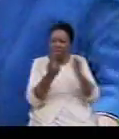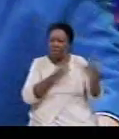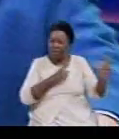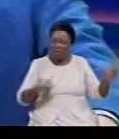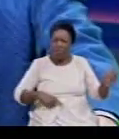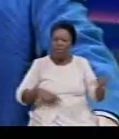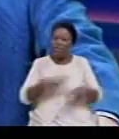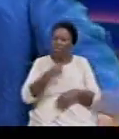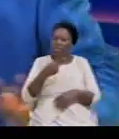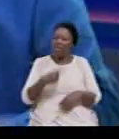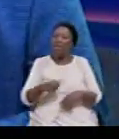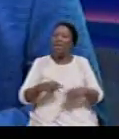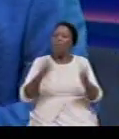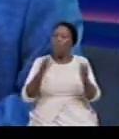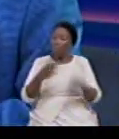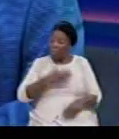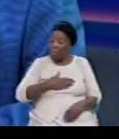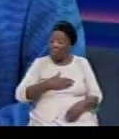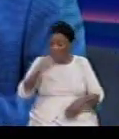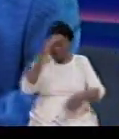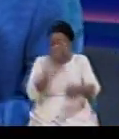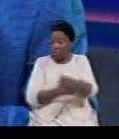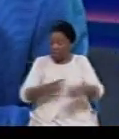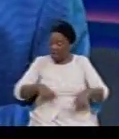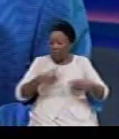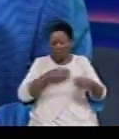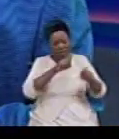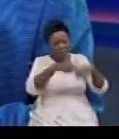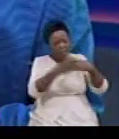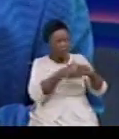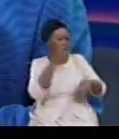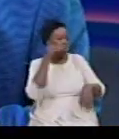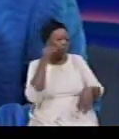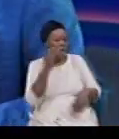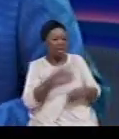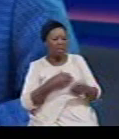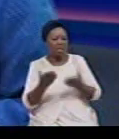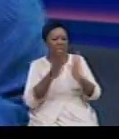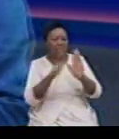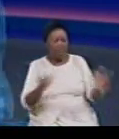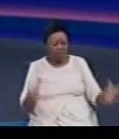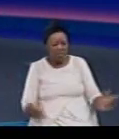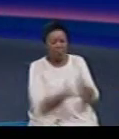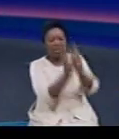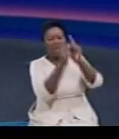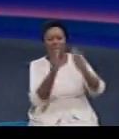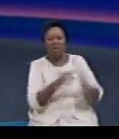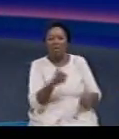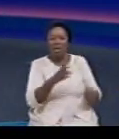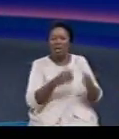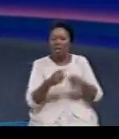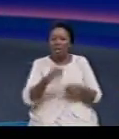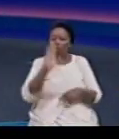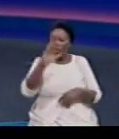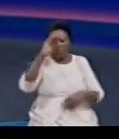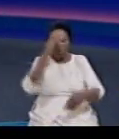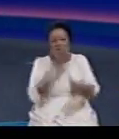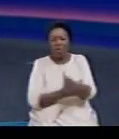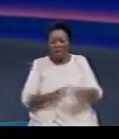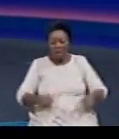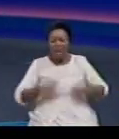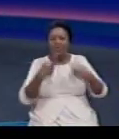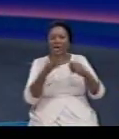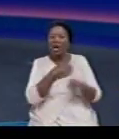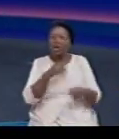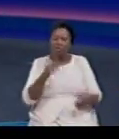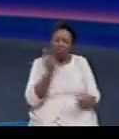my son liveth. And he was going back home, and his servant came to meet him and said, your son liveth.